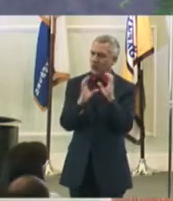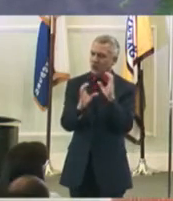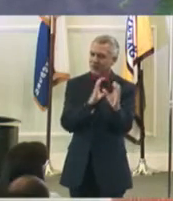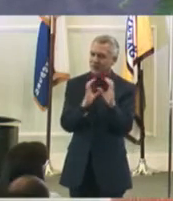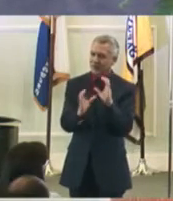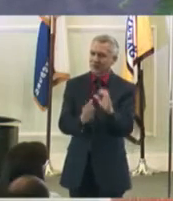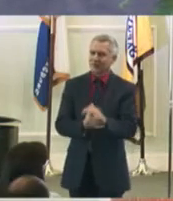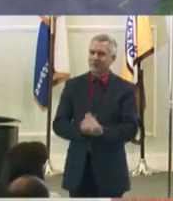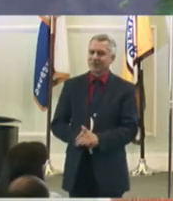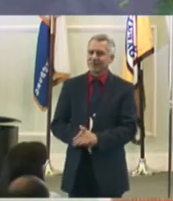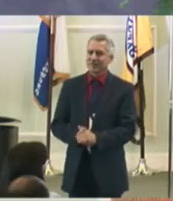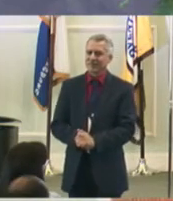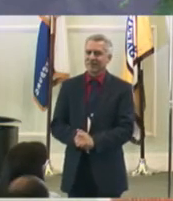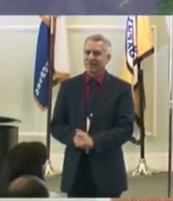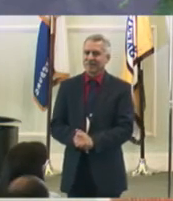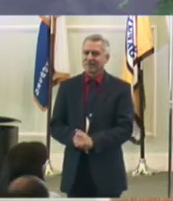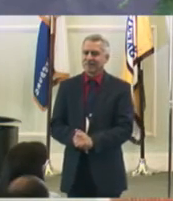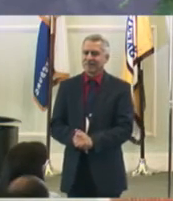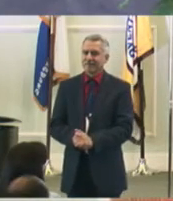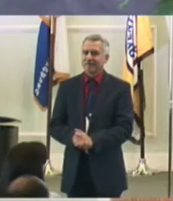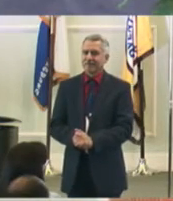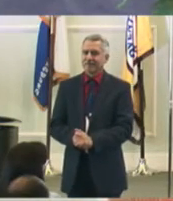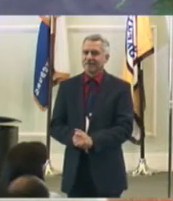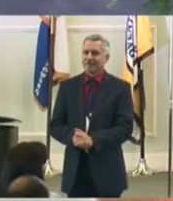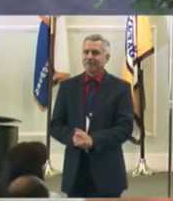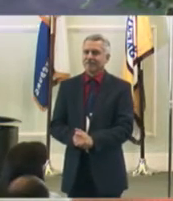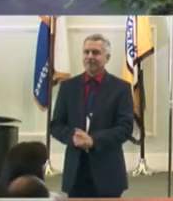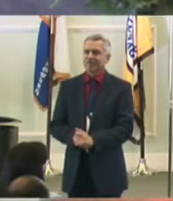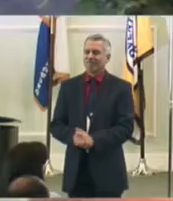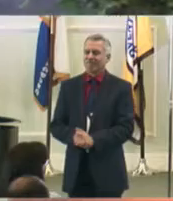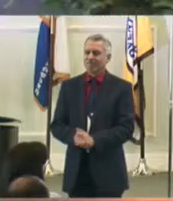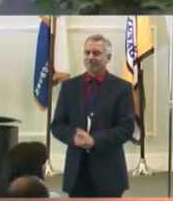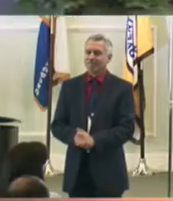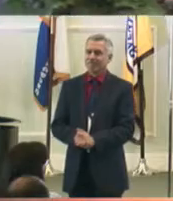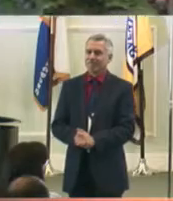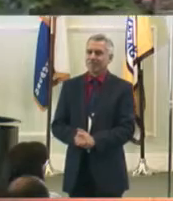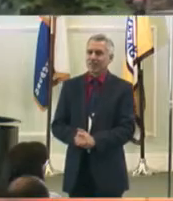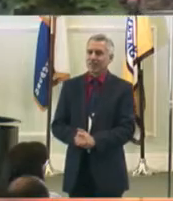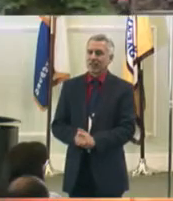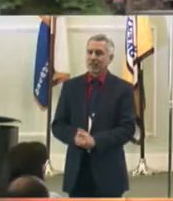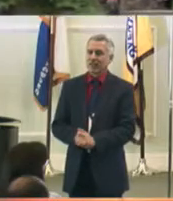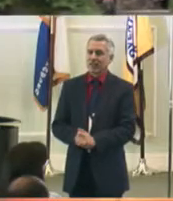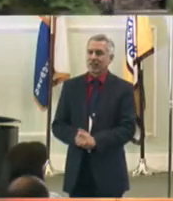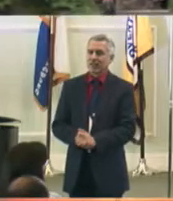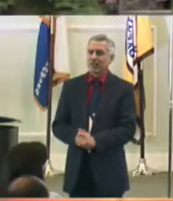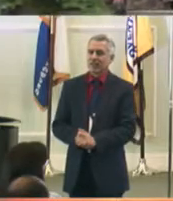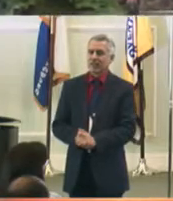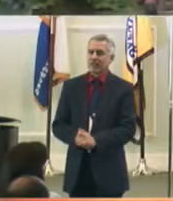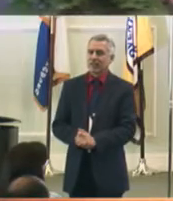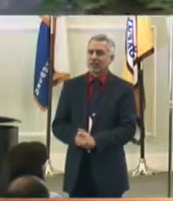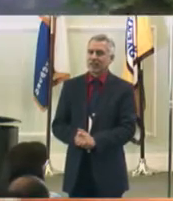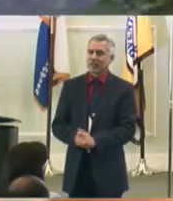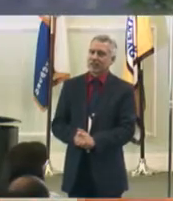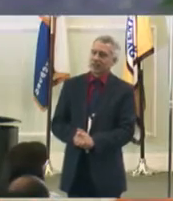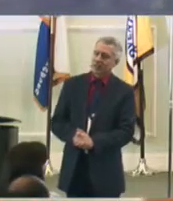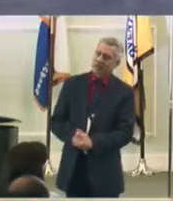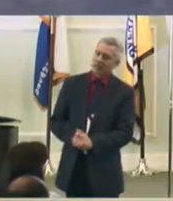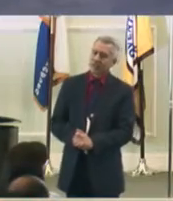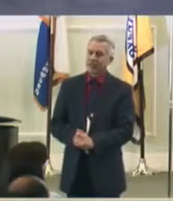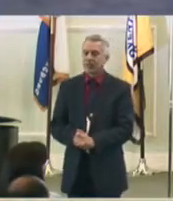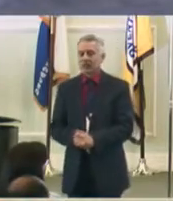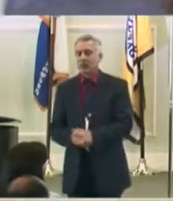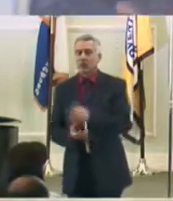I didn't touch on it, I think maybe shortly, they reference to kind of teach us as John did his disciples, which maybe makes you think it might be Peter or someone,